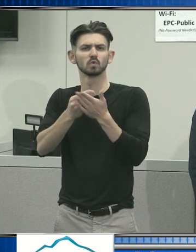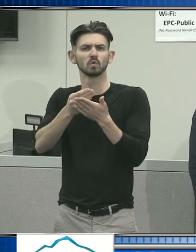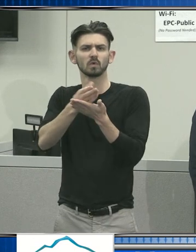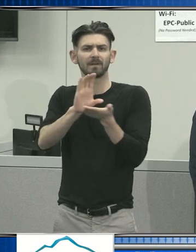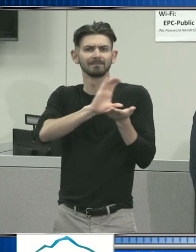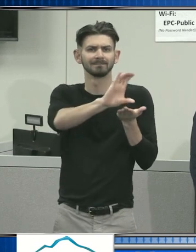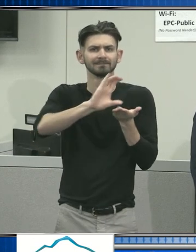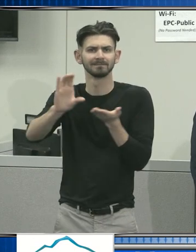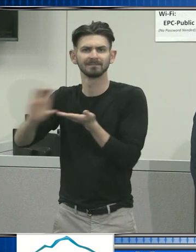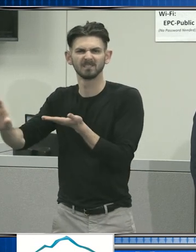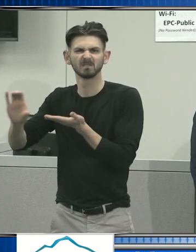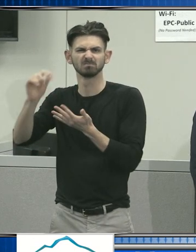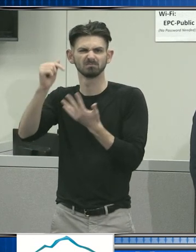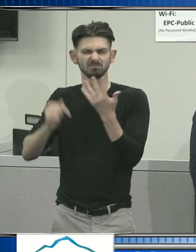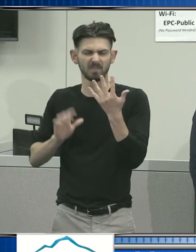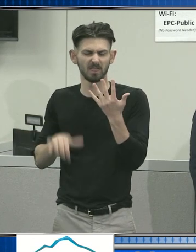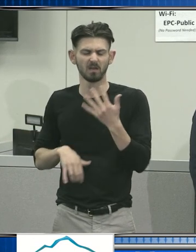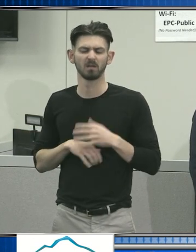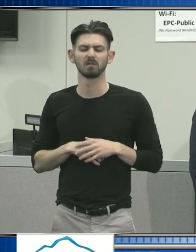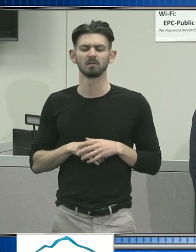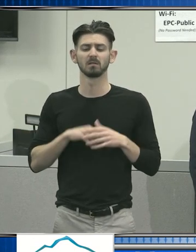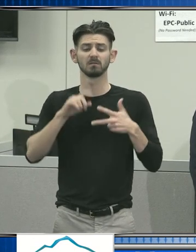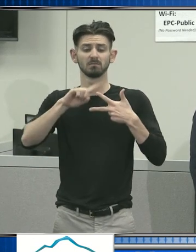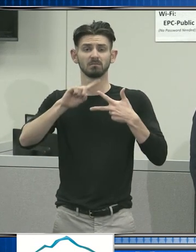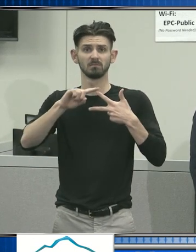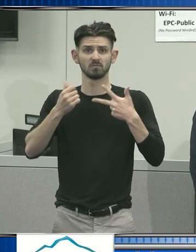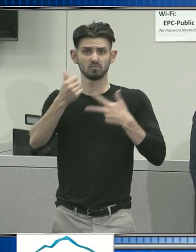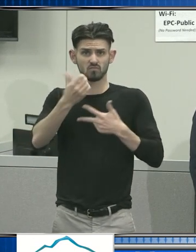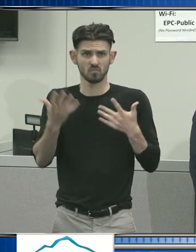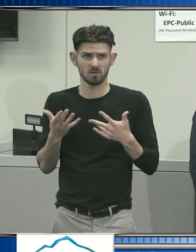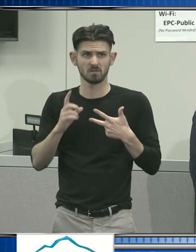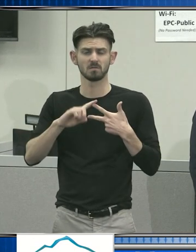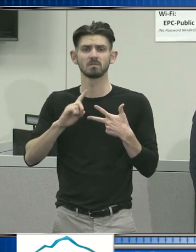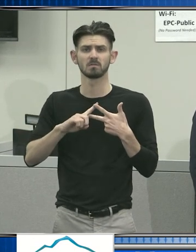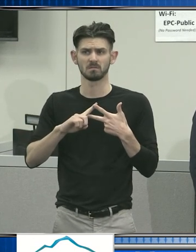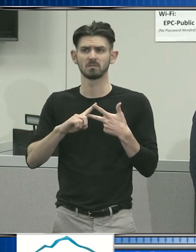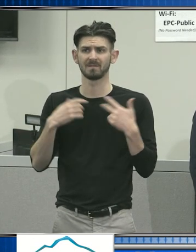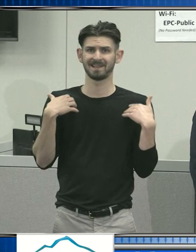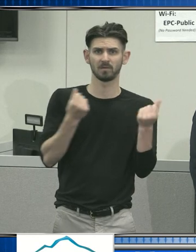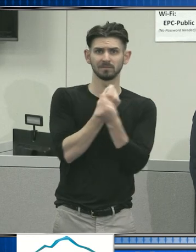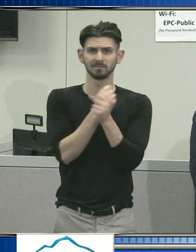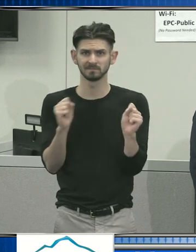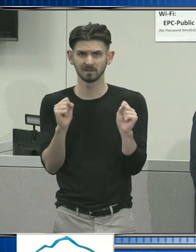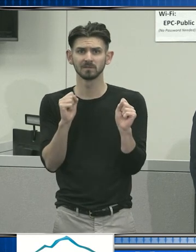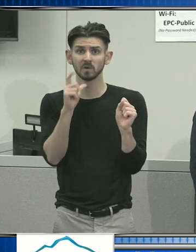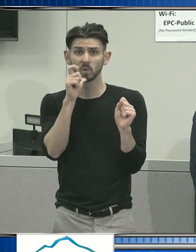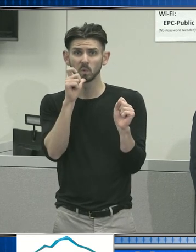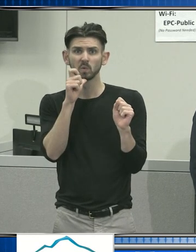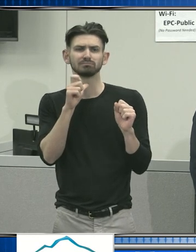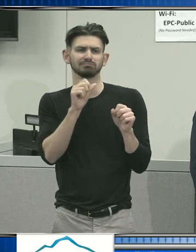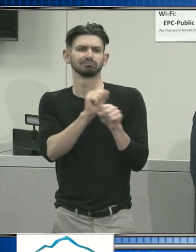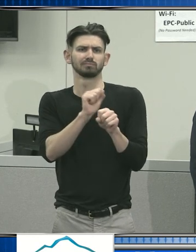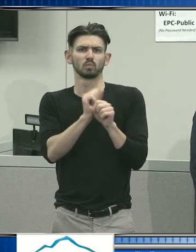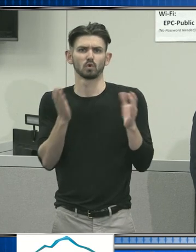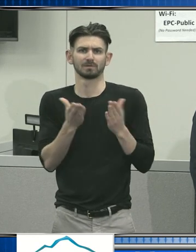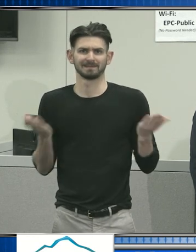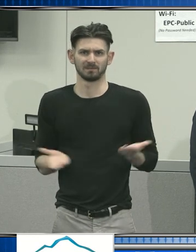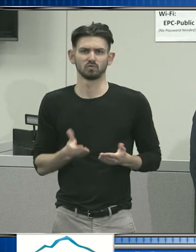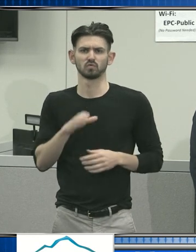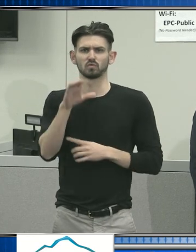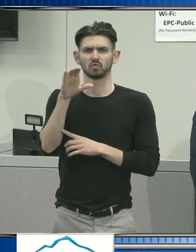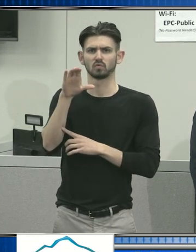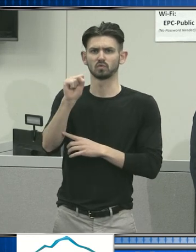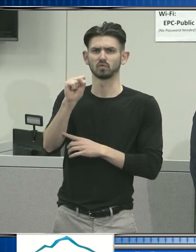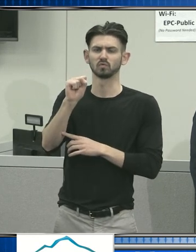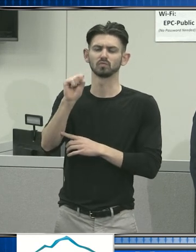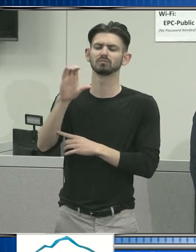Our second priority, of course, is the health, safety, and welfare of the employees of the city of Colorado Springs.